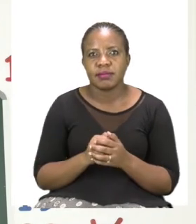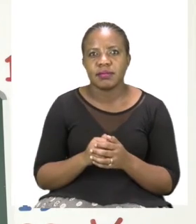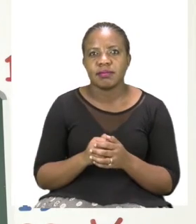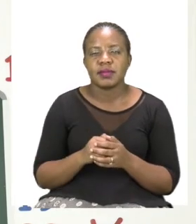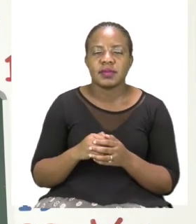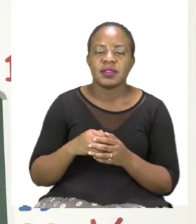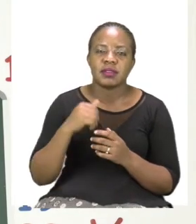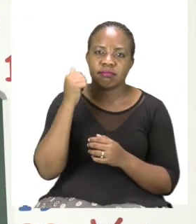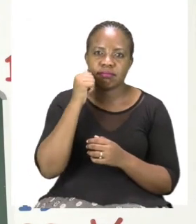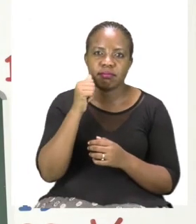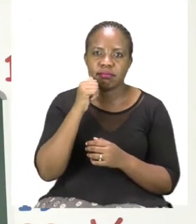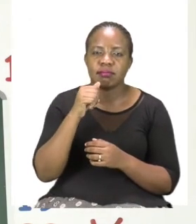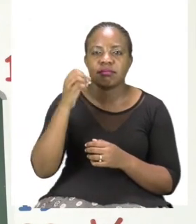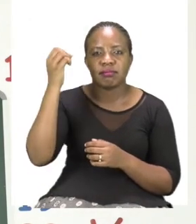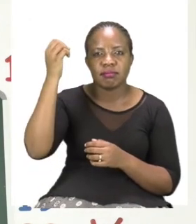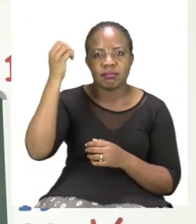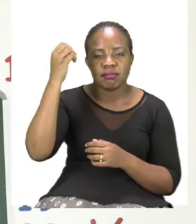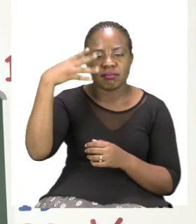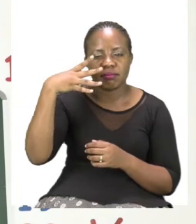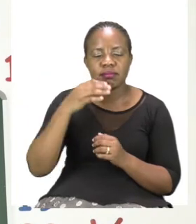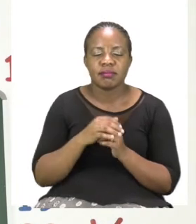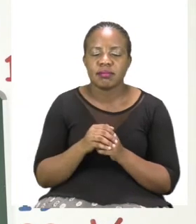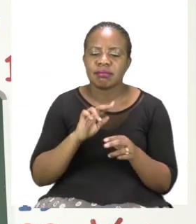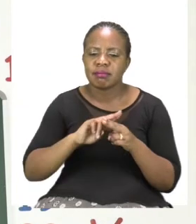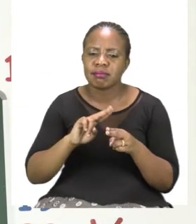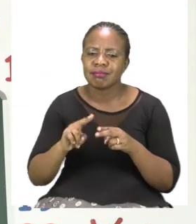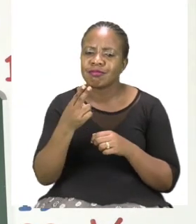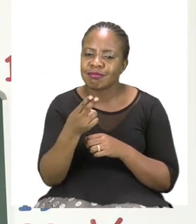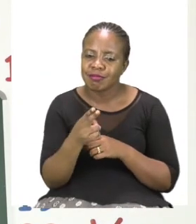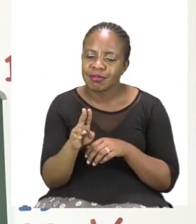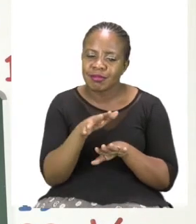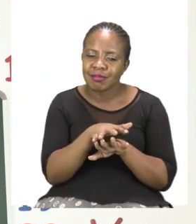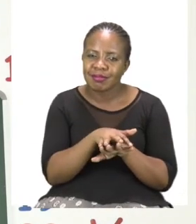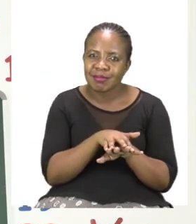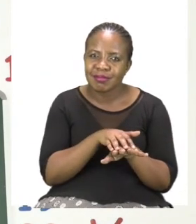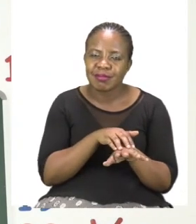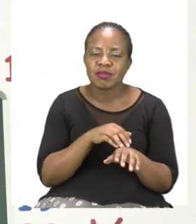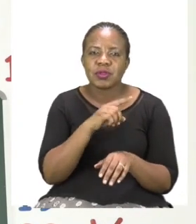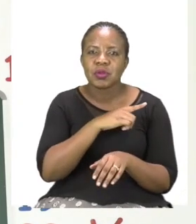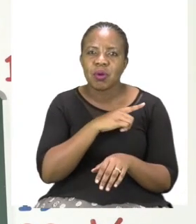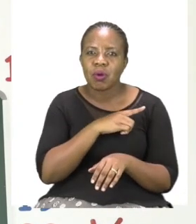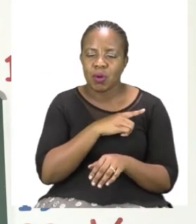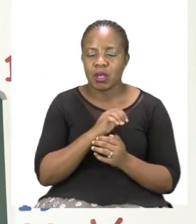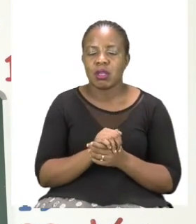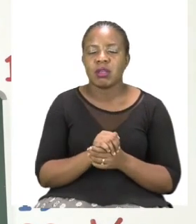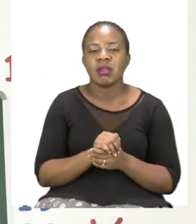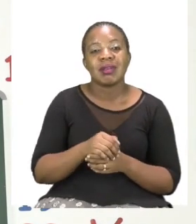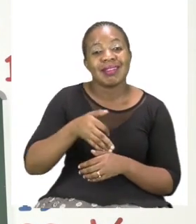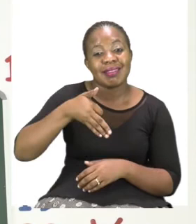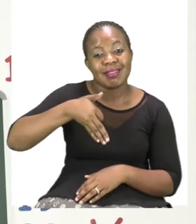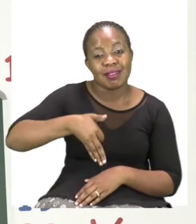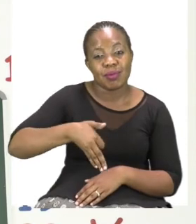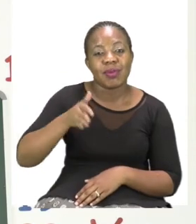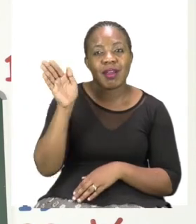sun. Take your time, boys and girls, because the Namibian flag is a very important part